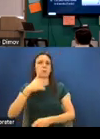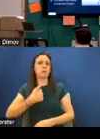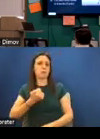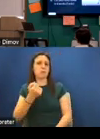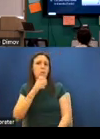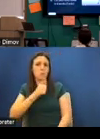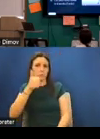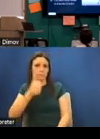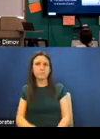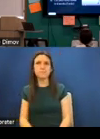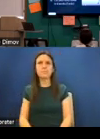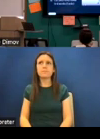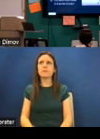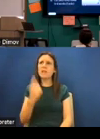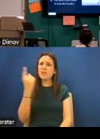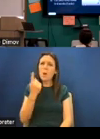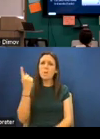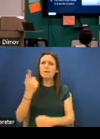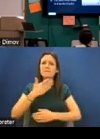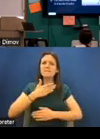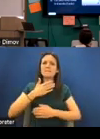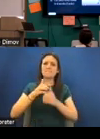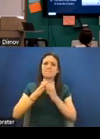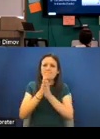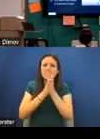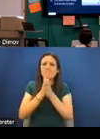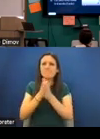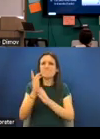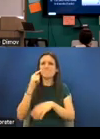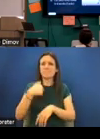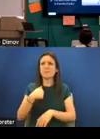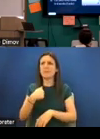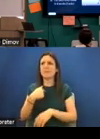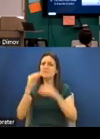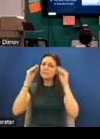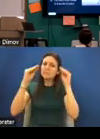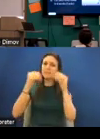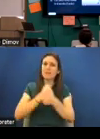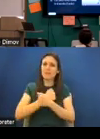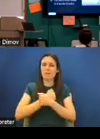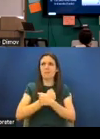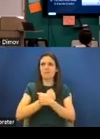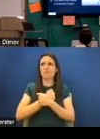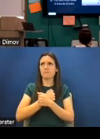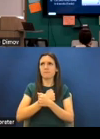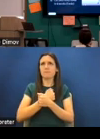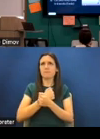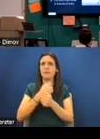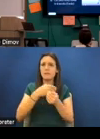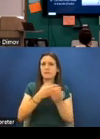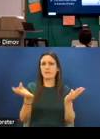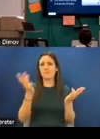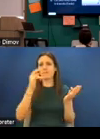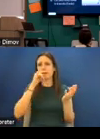and that's always motivated me as I teach, is that love, is being able to want to give them what they